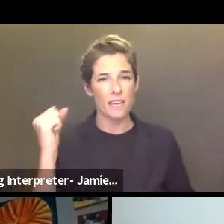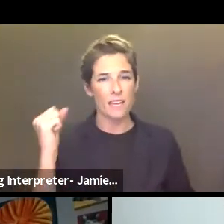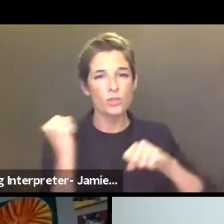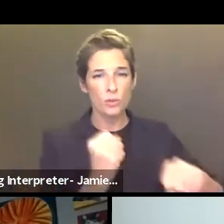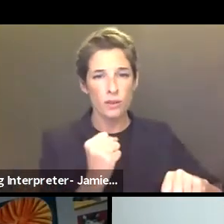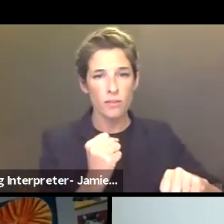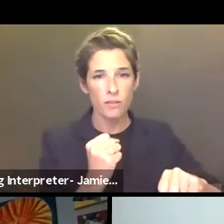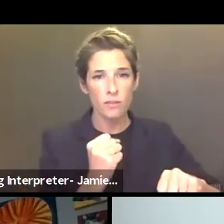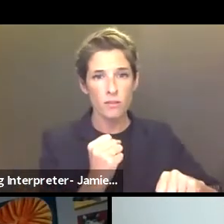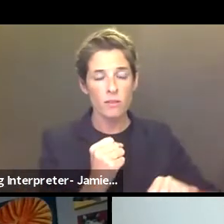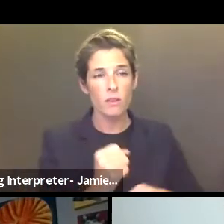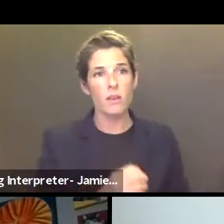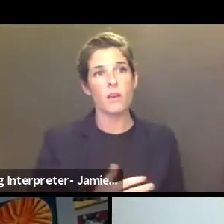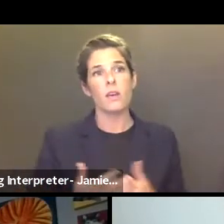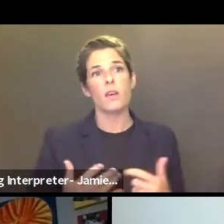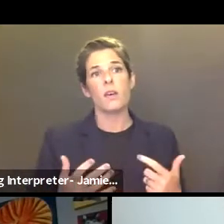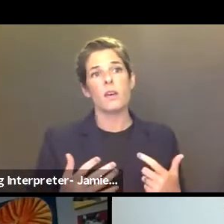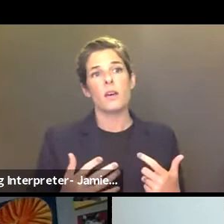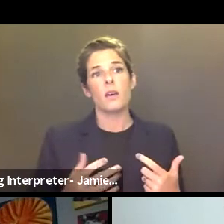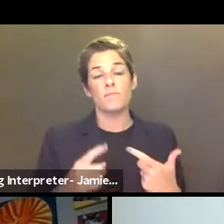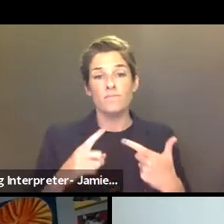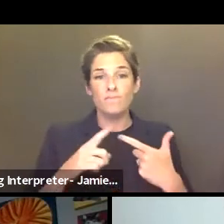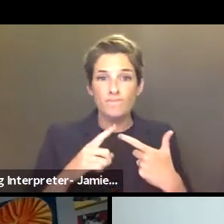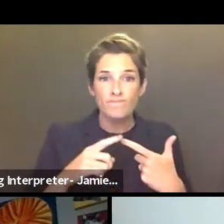it takes strength to